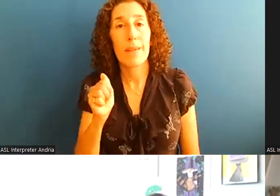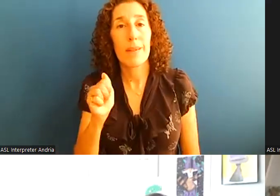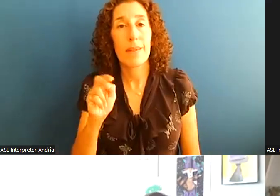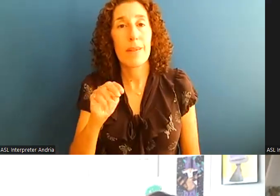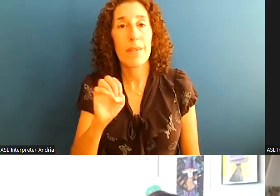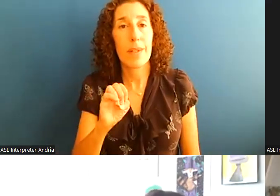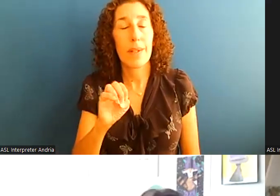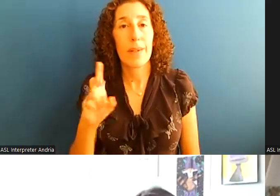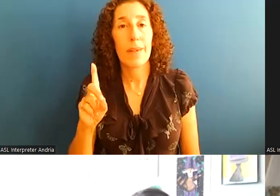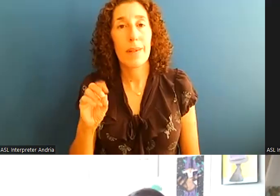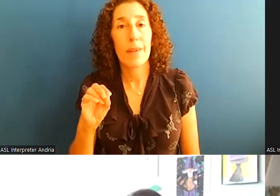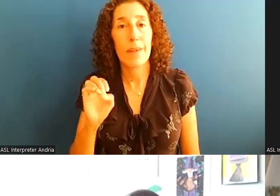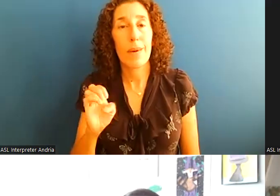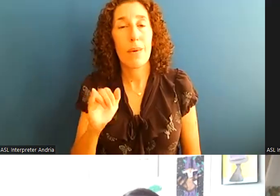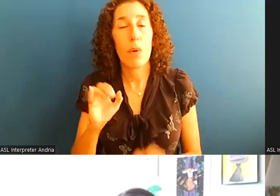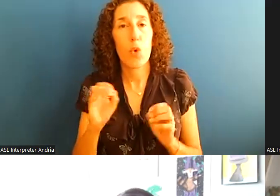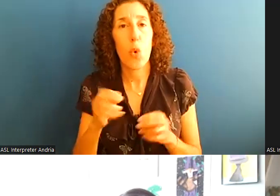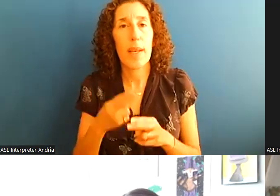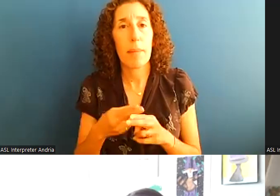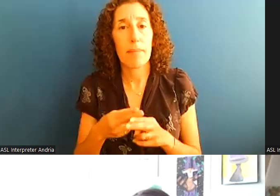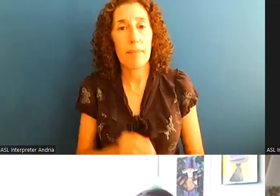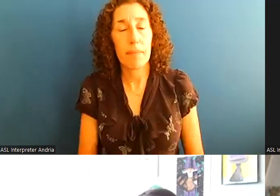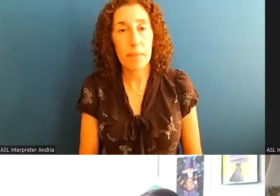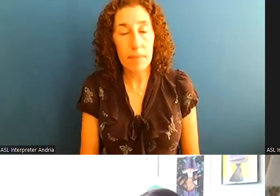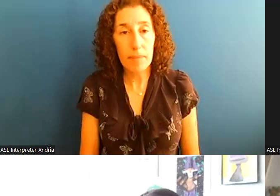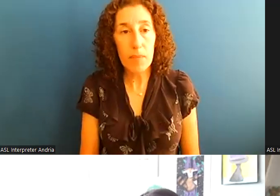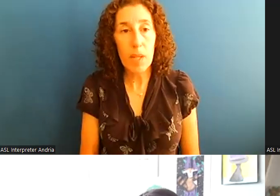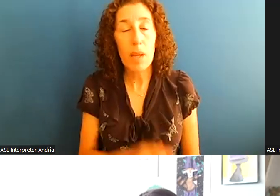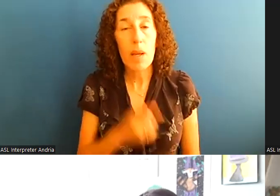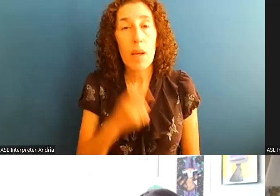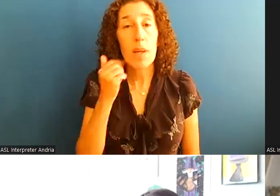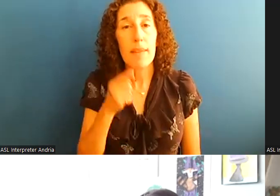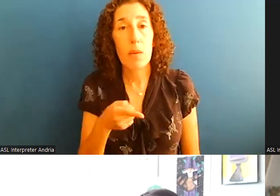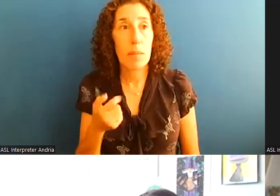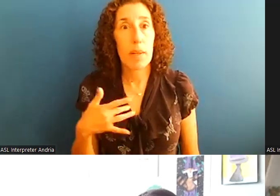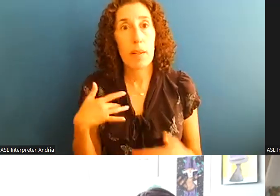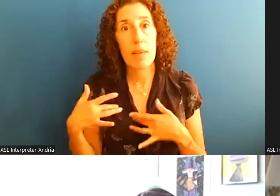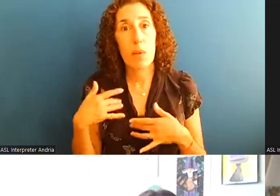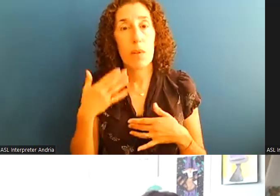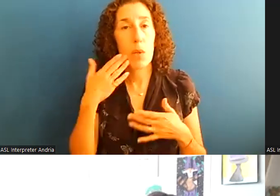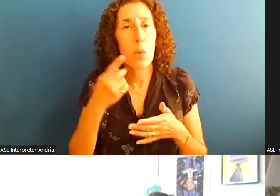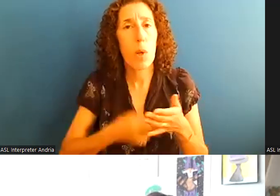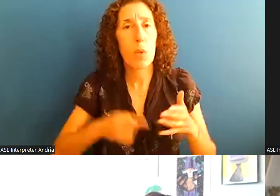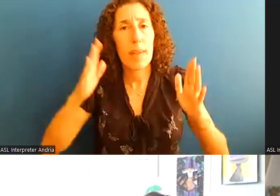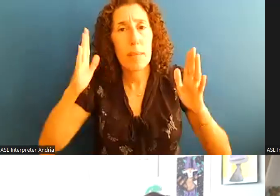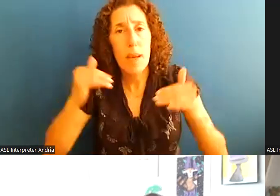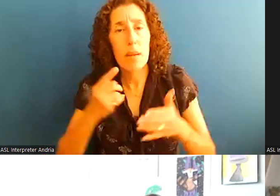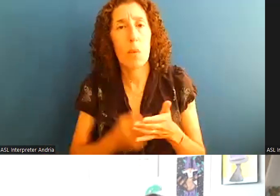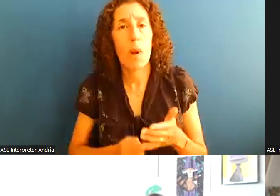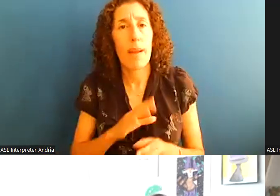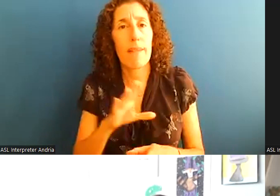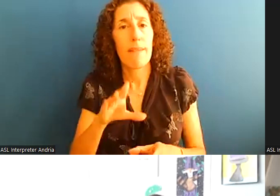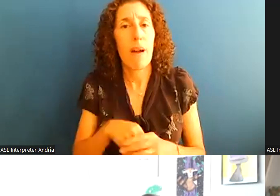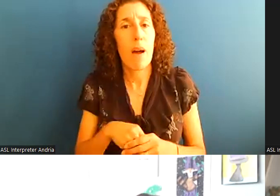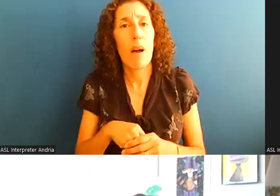or not knowing exactly what was involved. So by them being able to speak to us directly